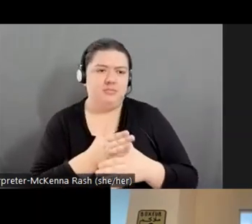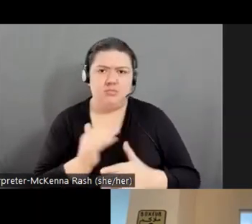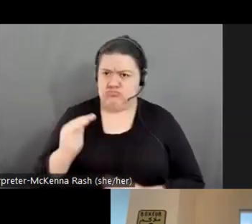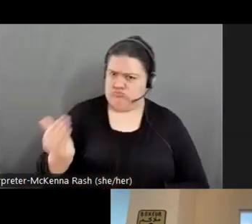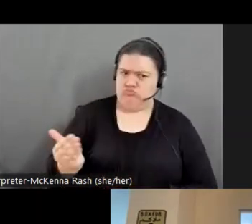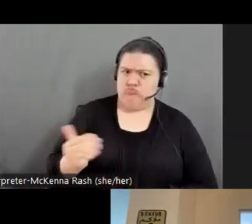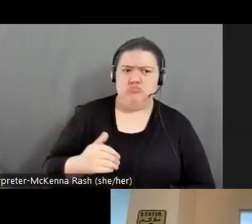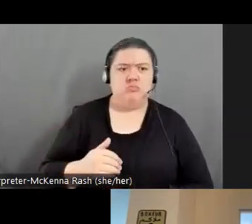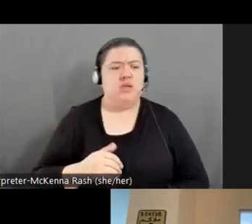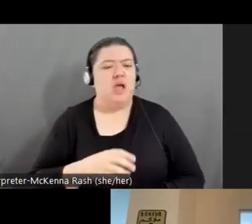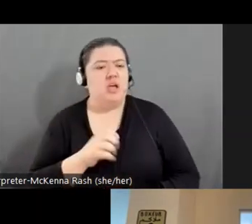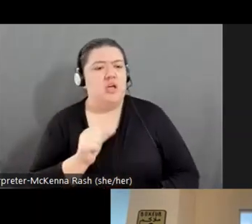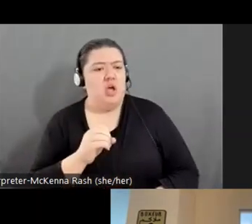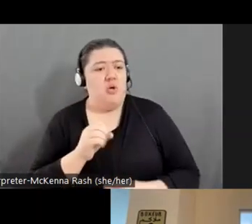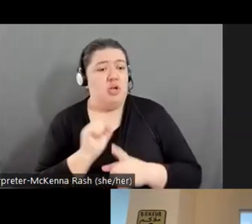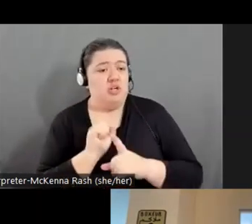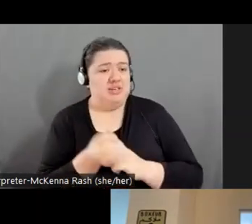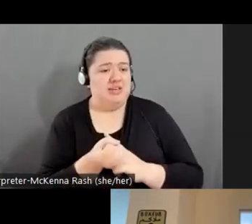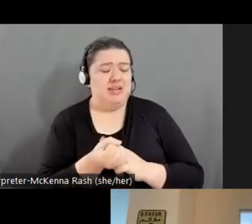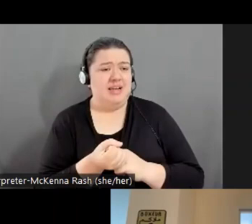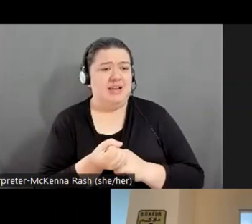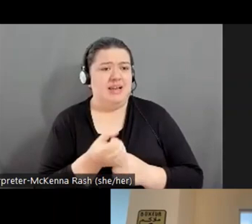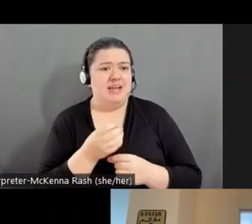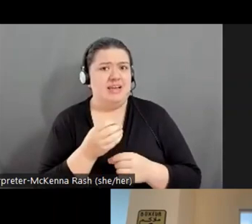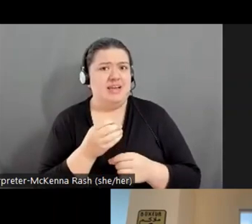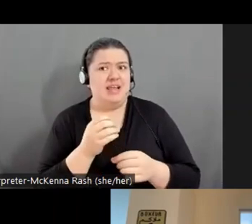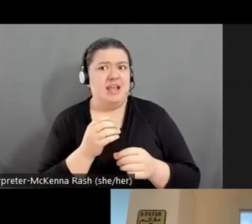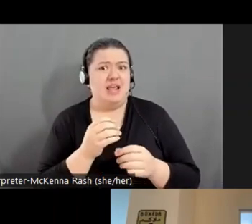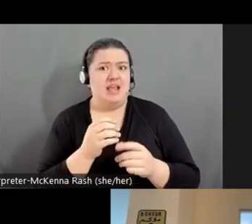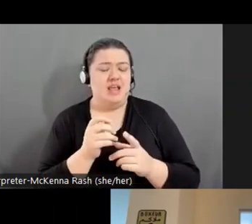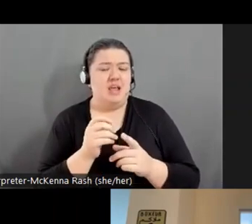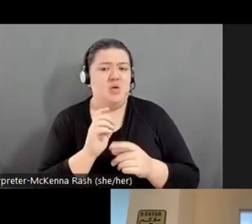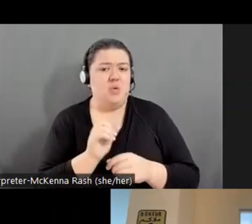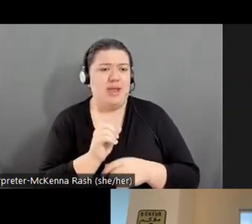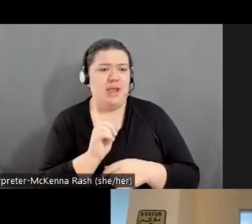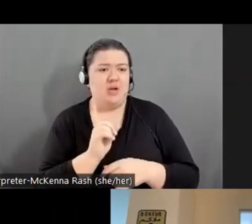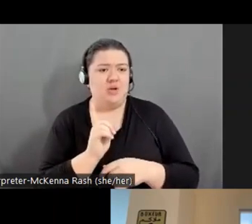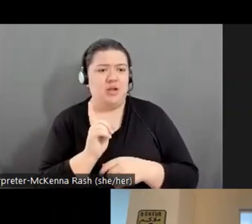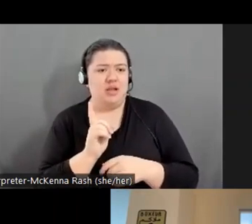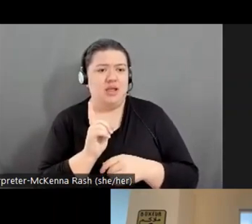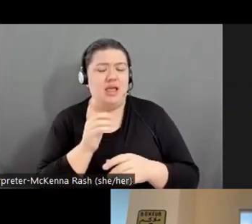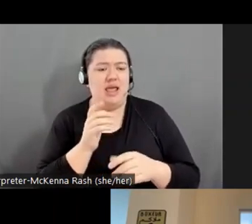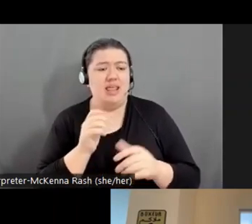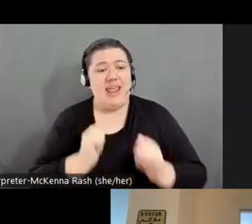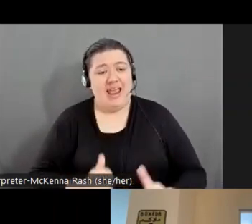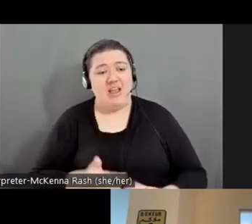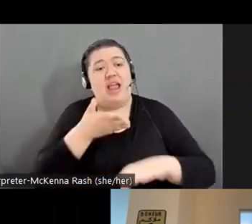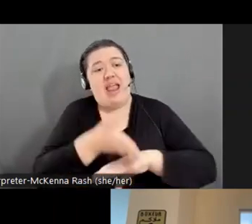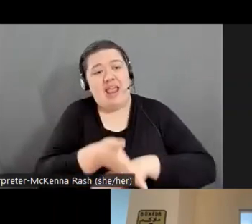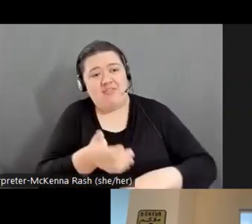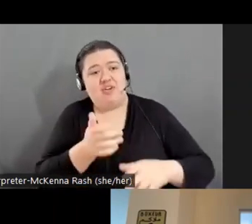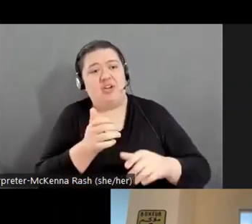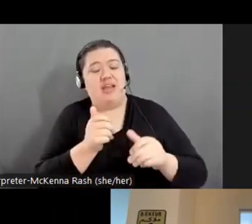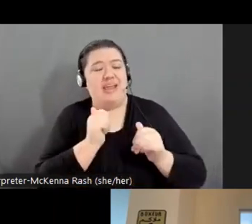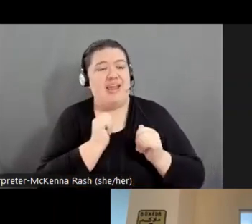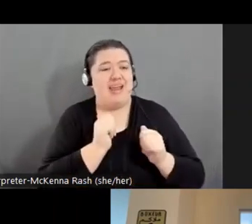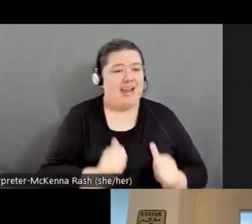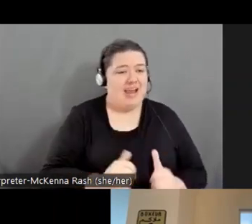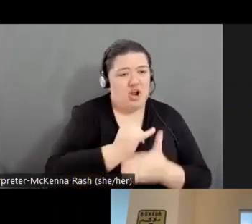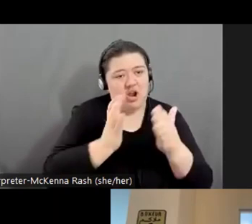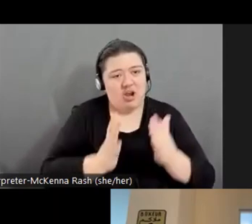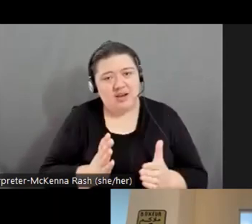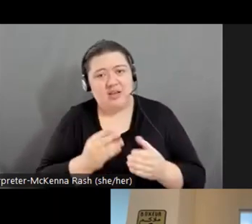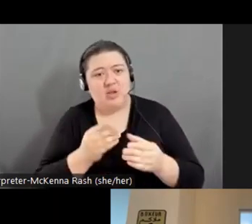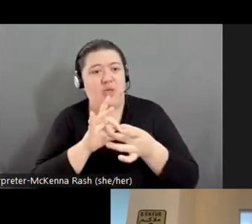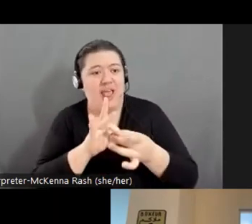That circumstance just is in a scenario where the agent, after an agent-artist relationship is